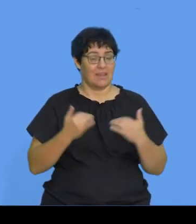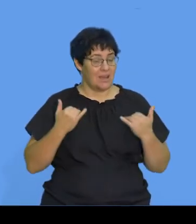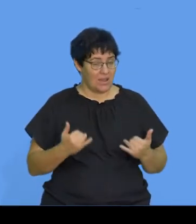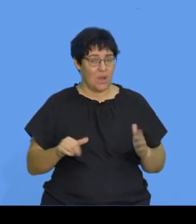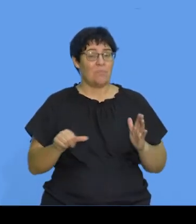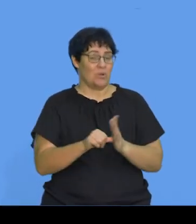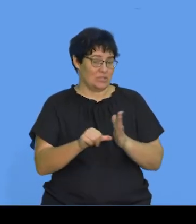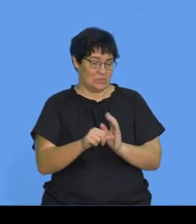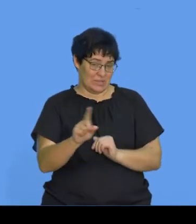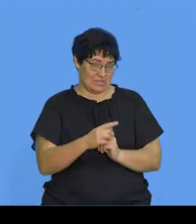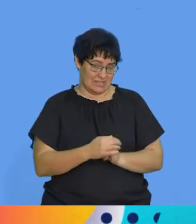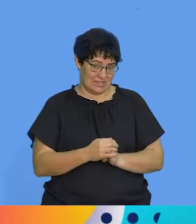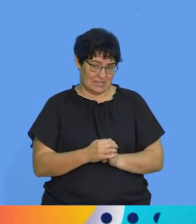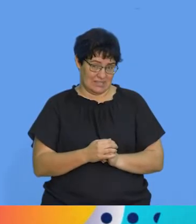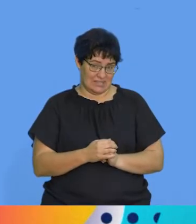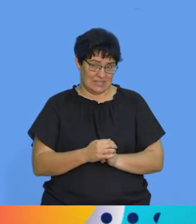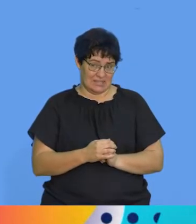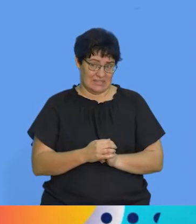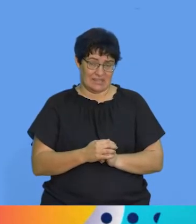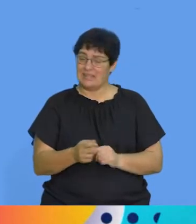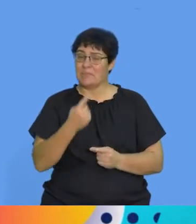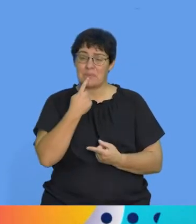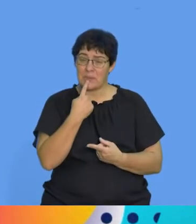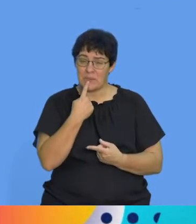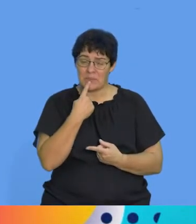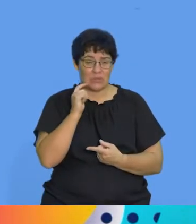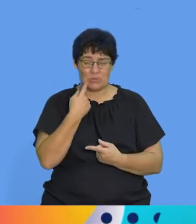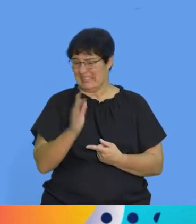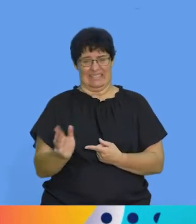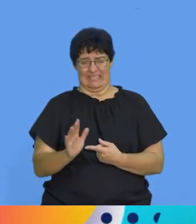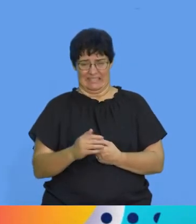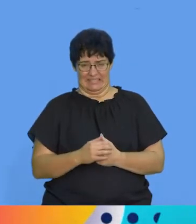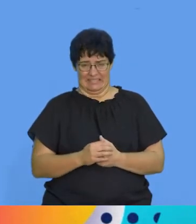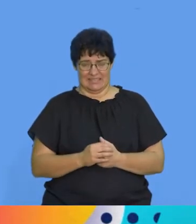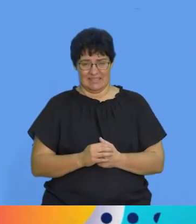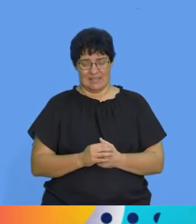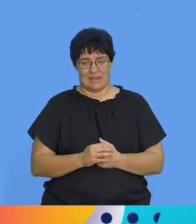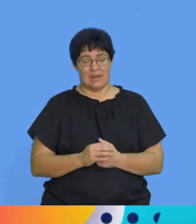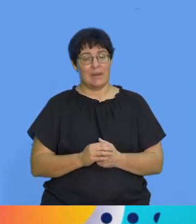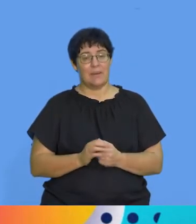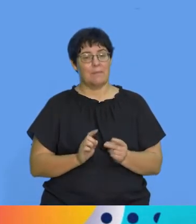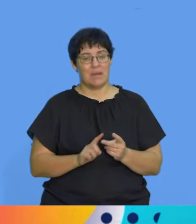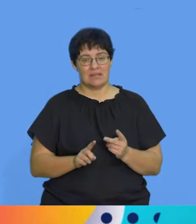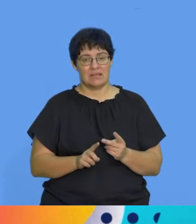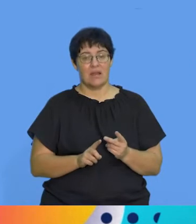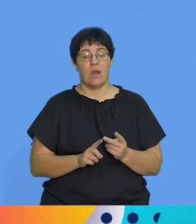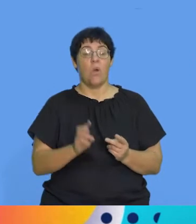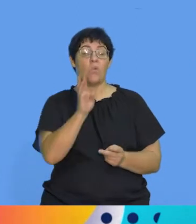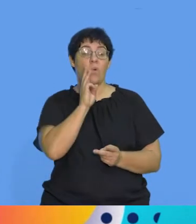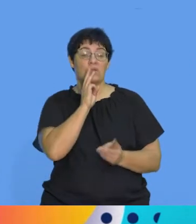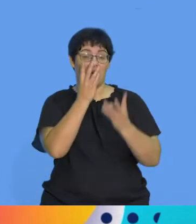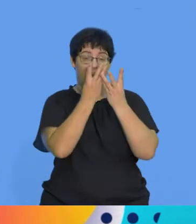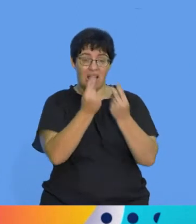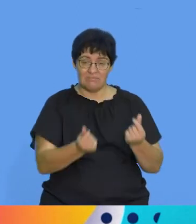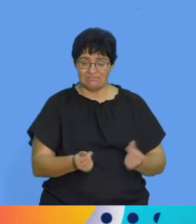Now, very important properties. They're not sweet to the taste. That's fine, but very important. They